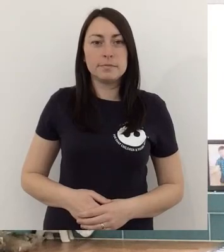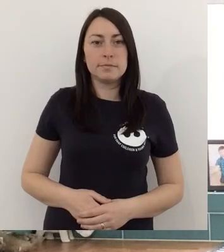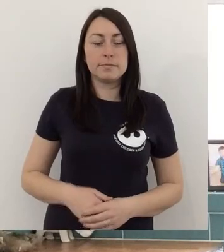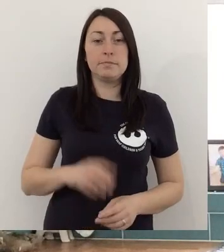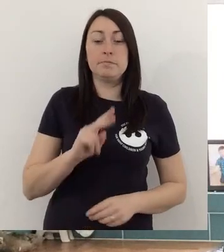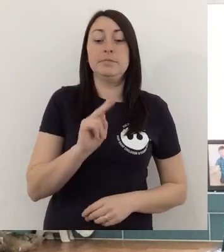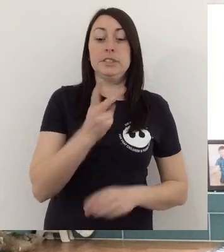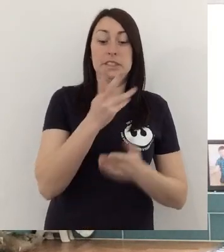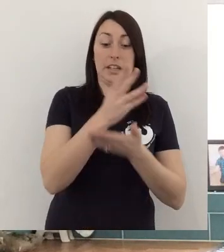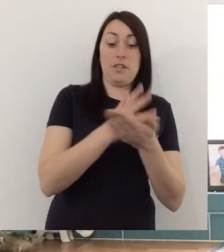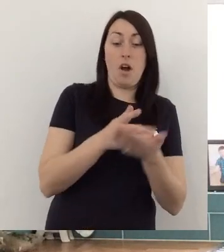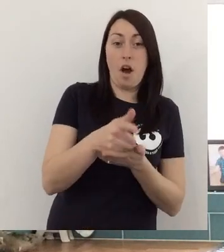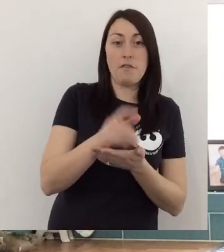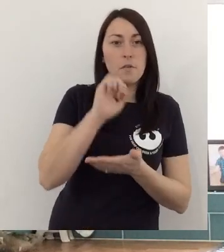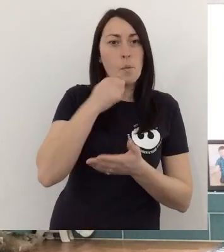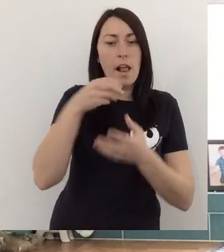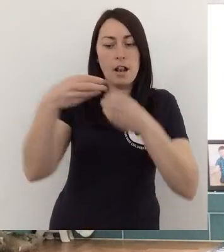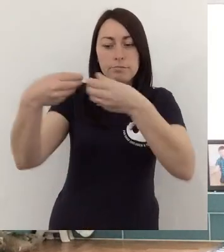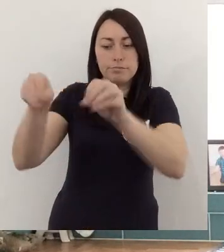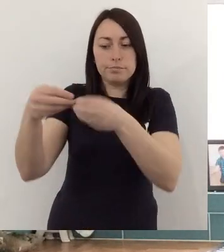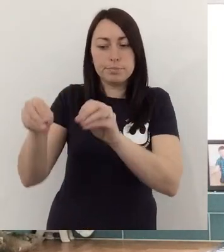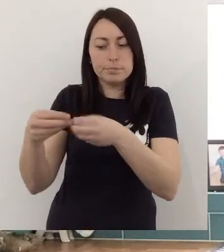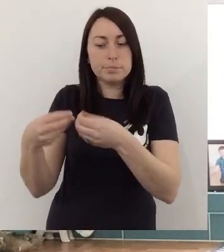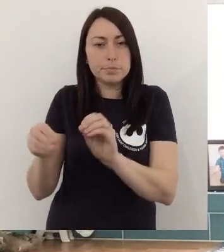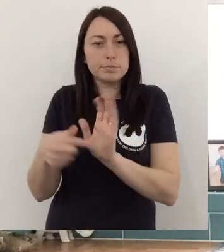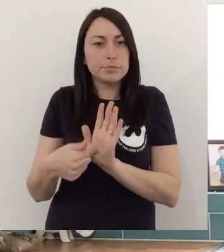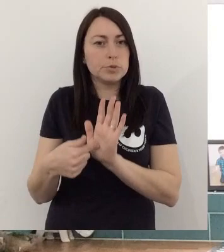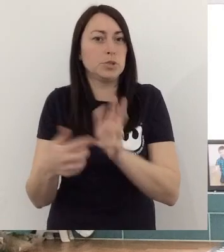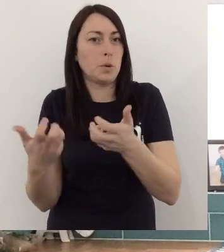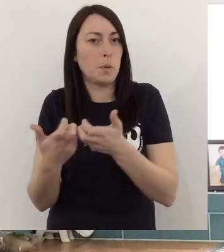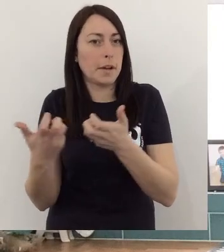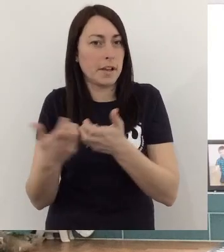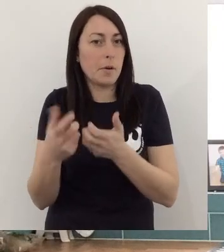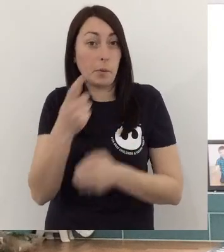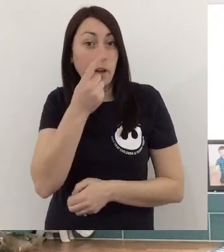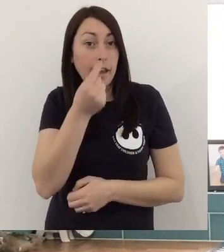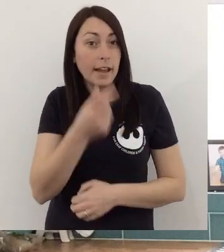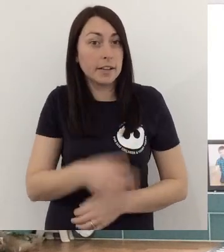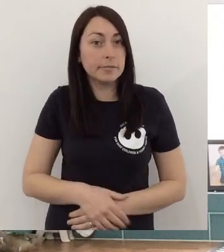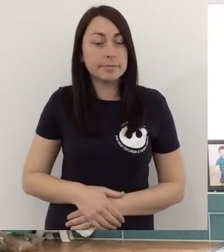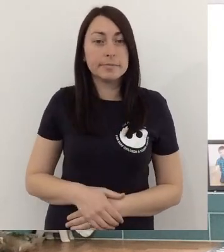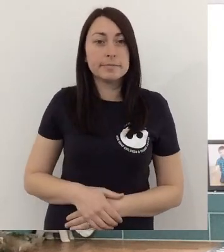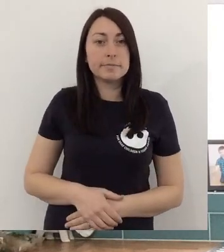I might break the second half up with my hands just to show you it can be done.